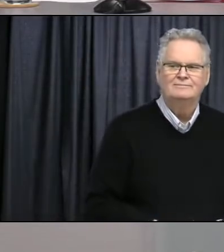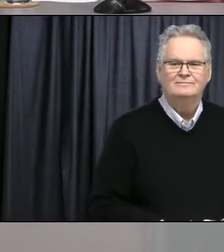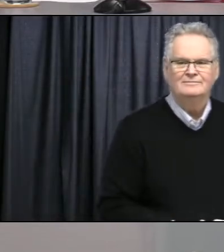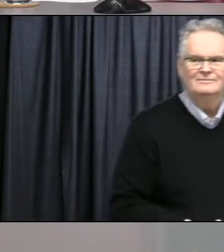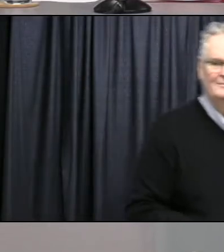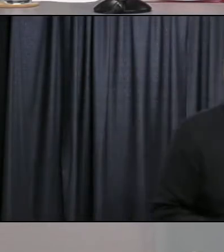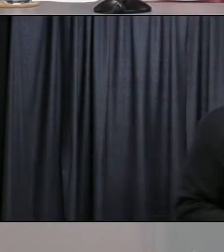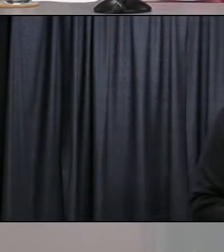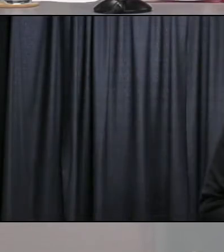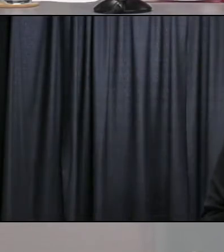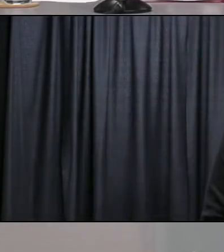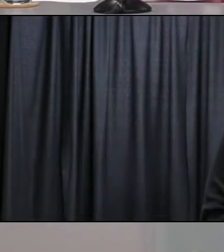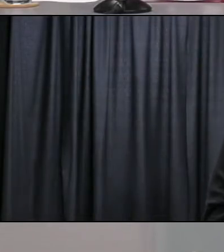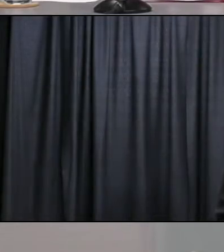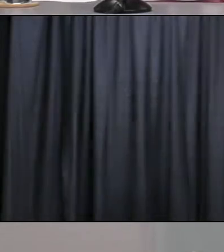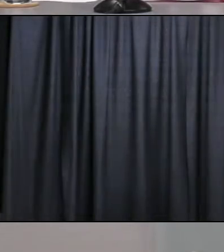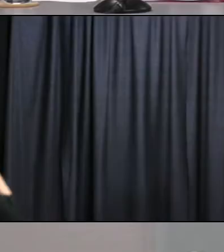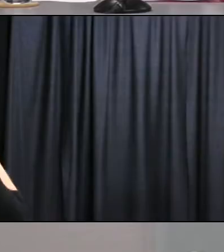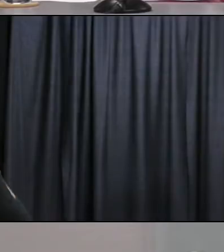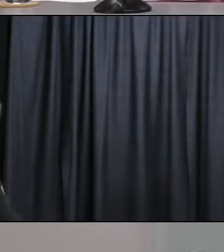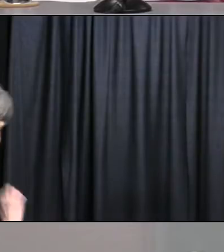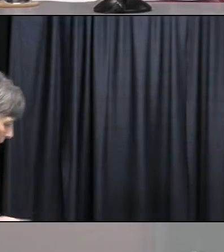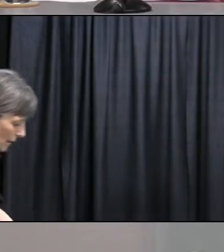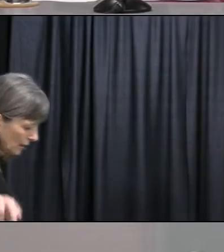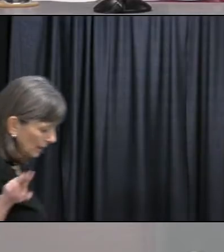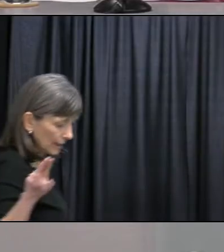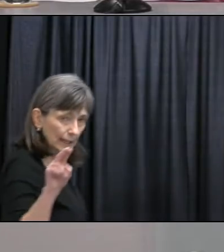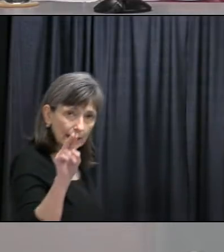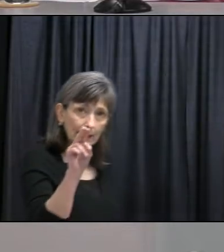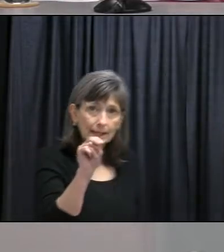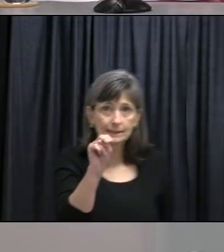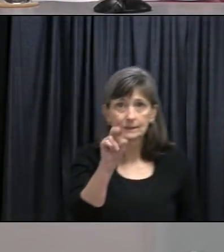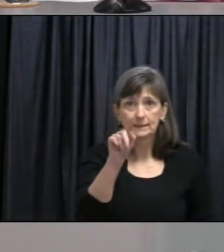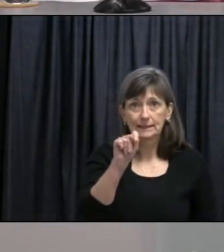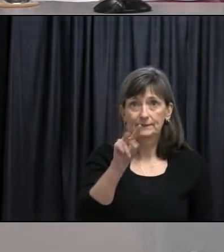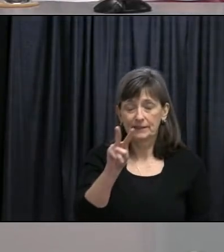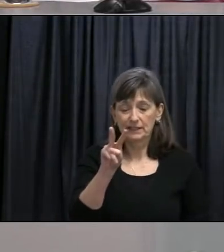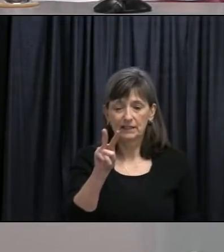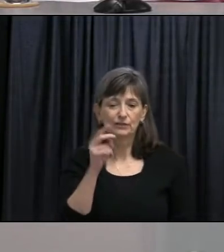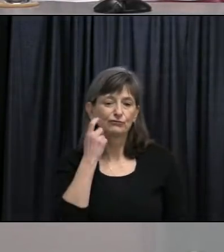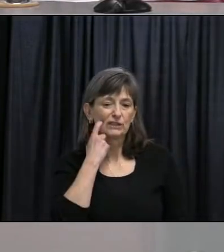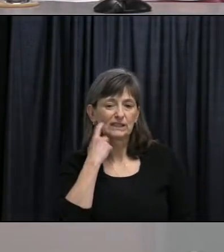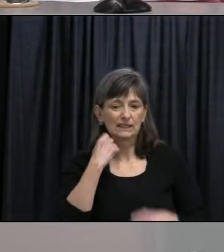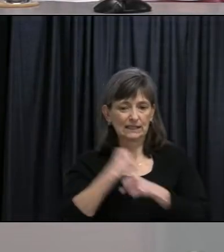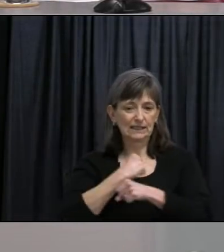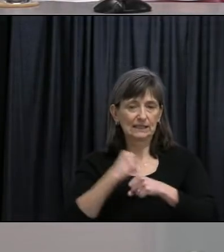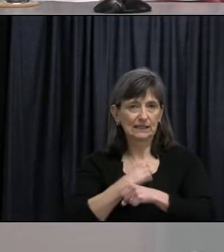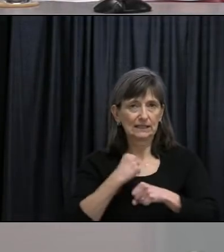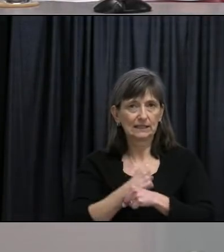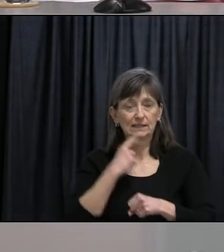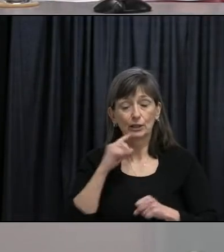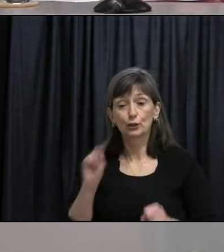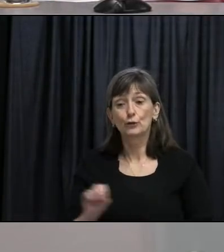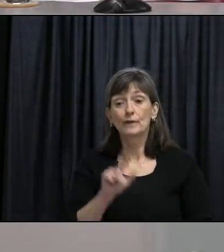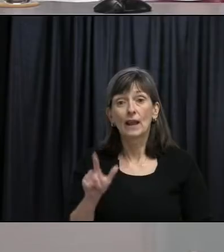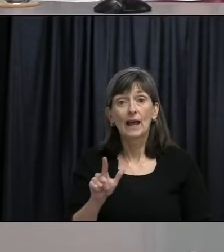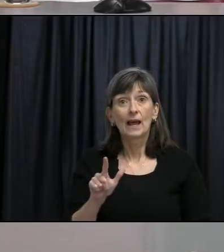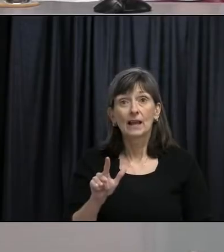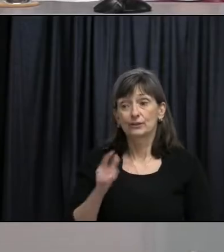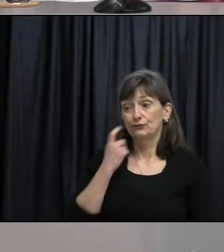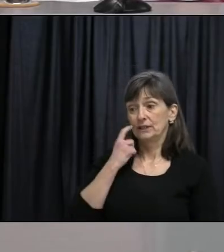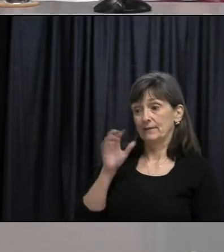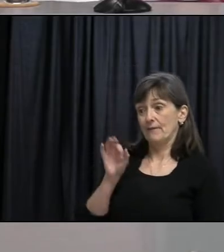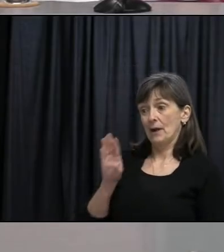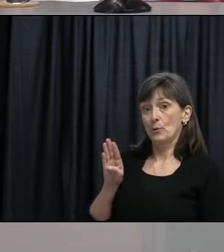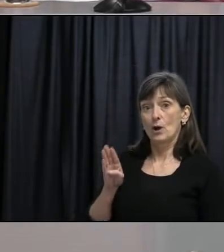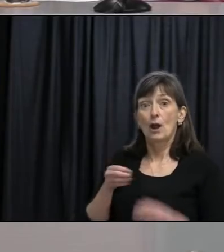numbers from StatsCan today show the province lost 15,000 jobs in February. What action will you take to help the economy recover from